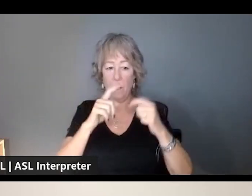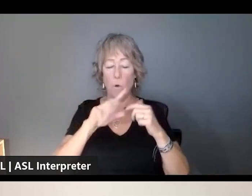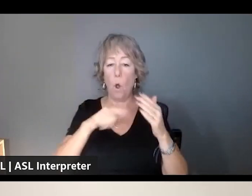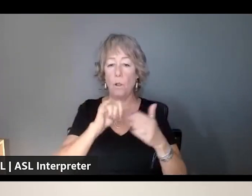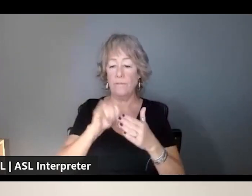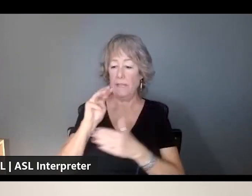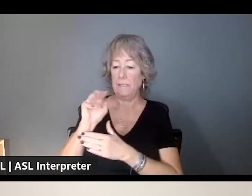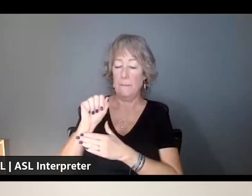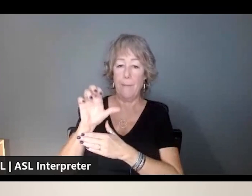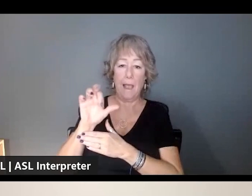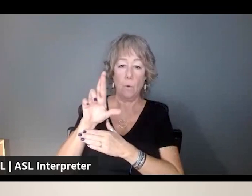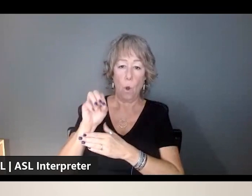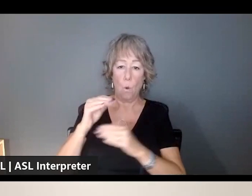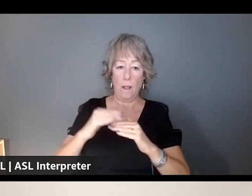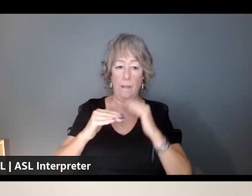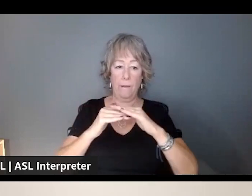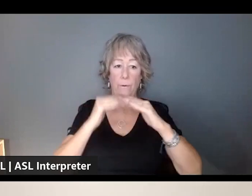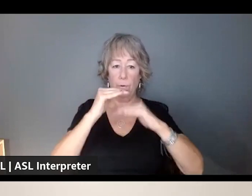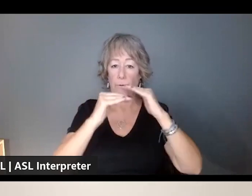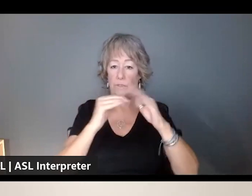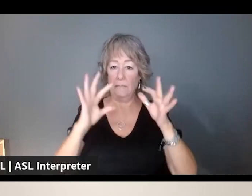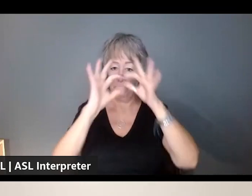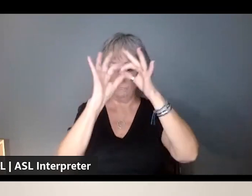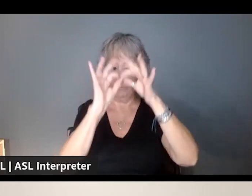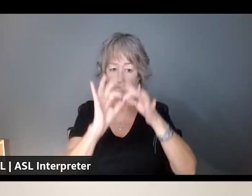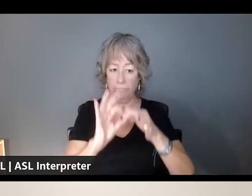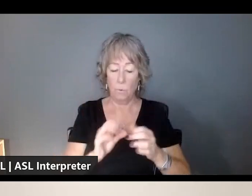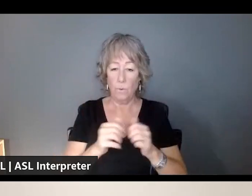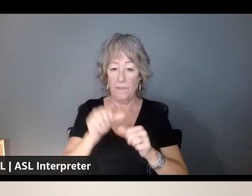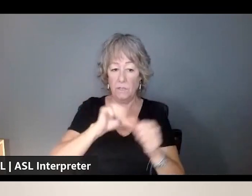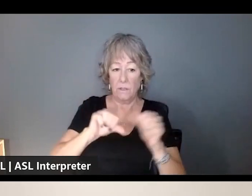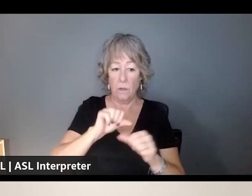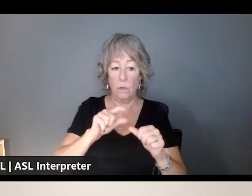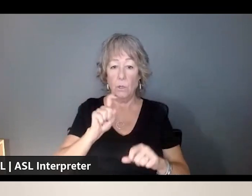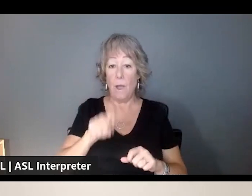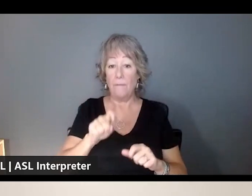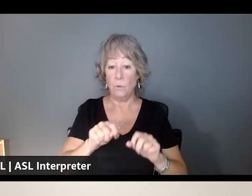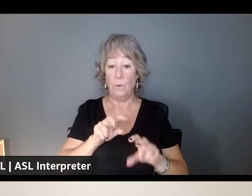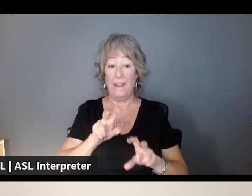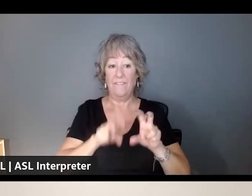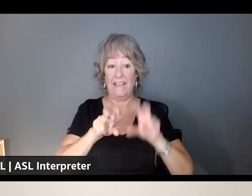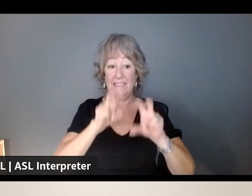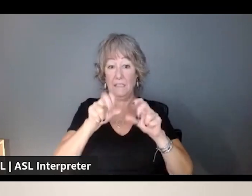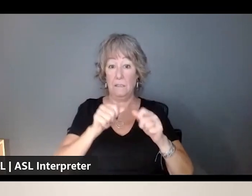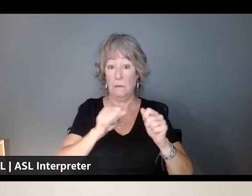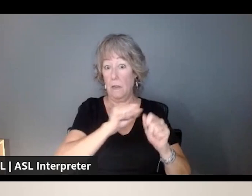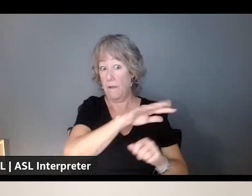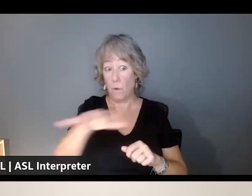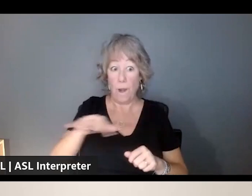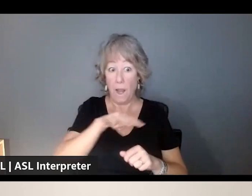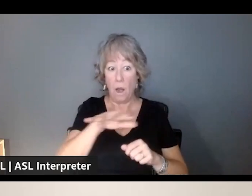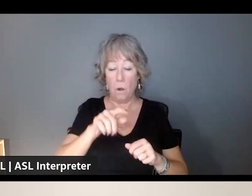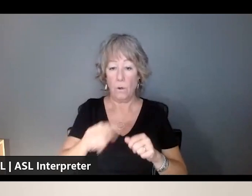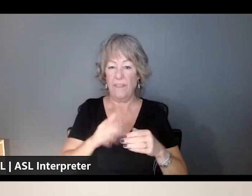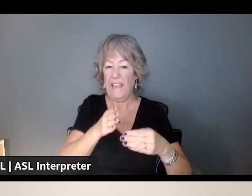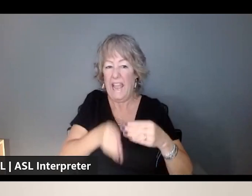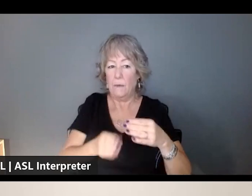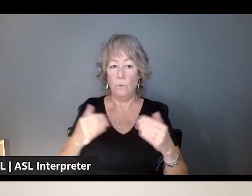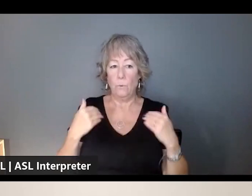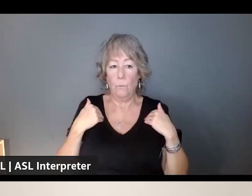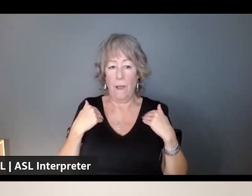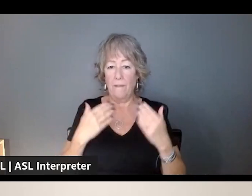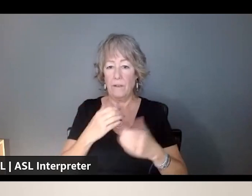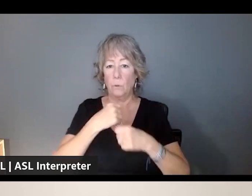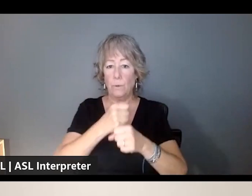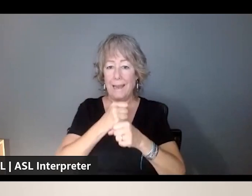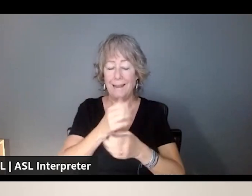connecting to each other, because you got to invest everywhere in the end to really have the ability to create some technology